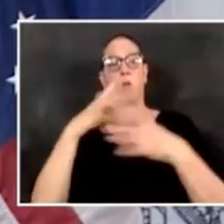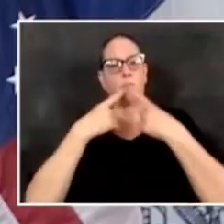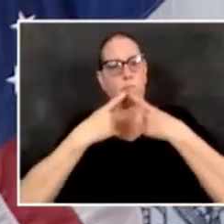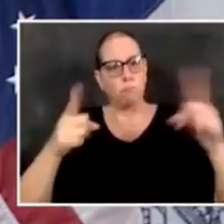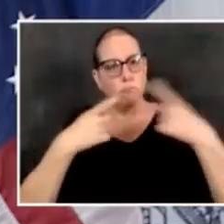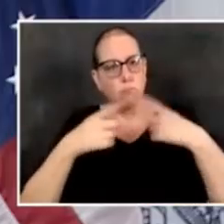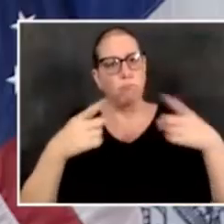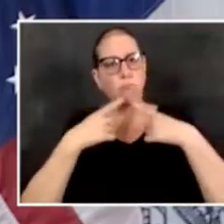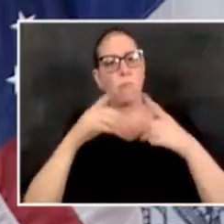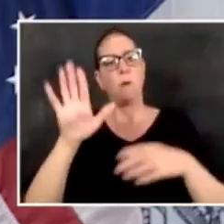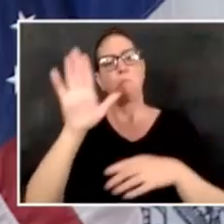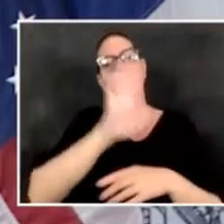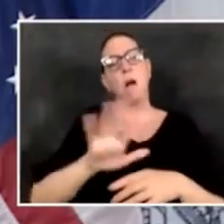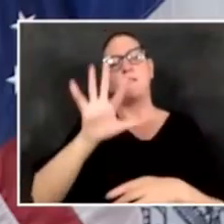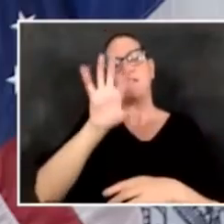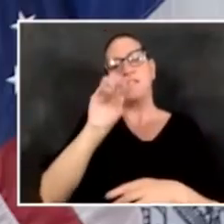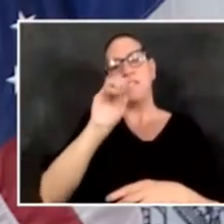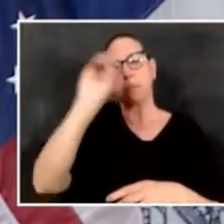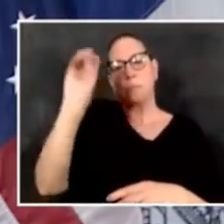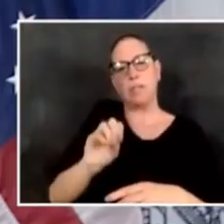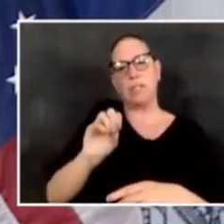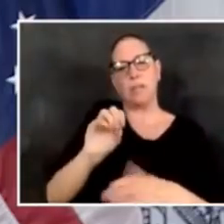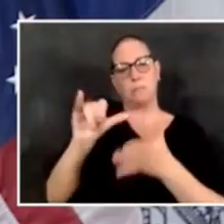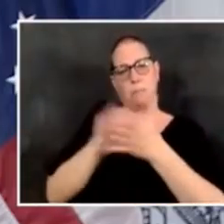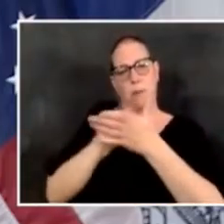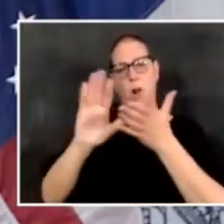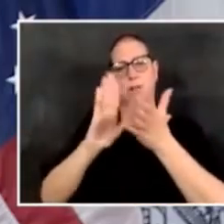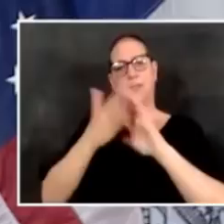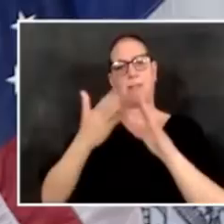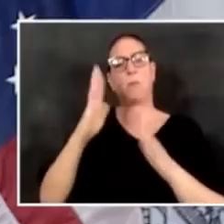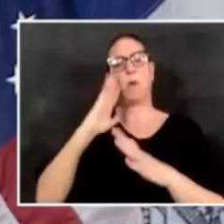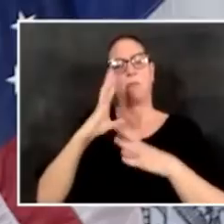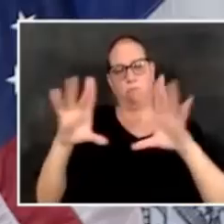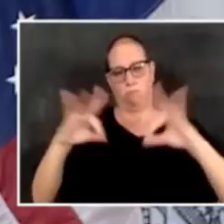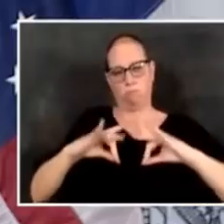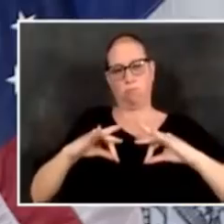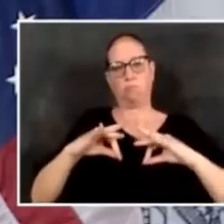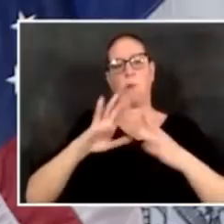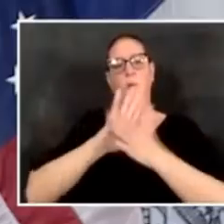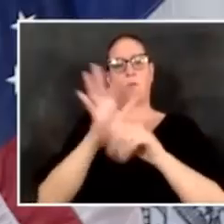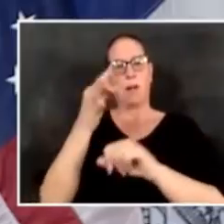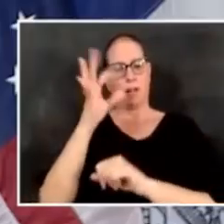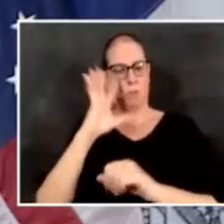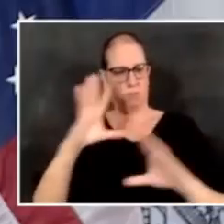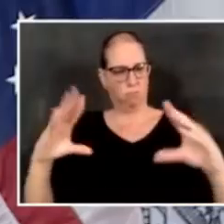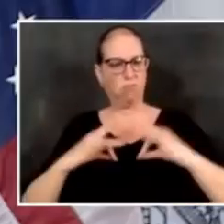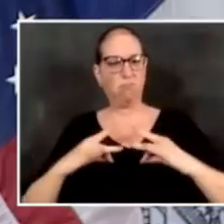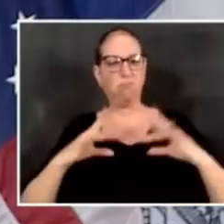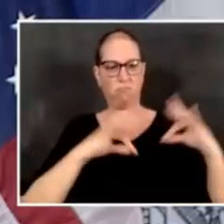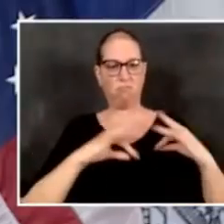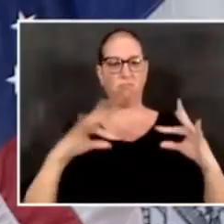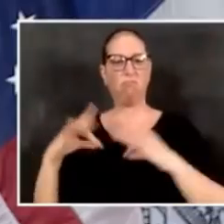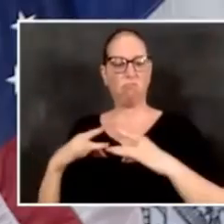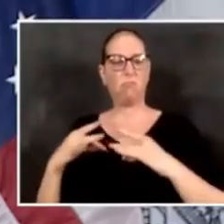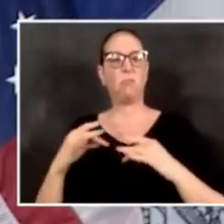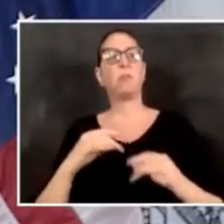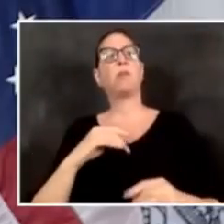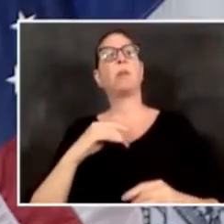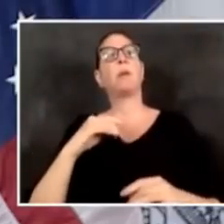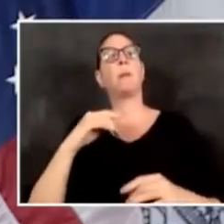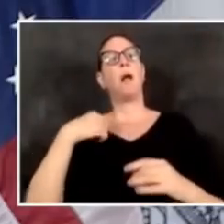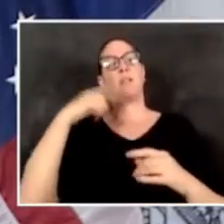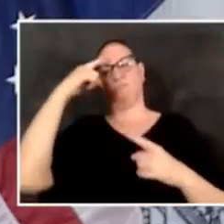given that if you test more and more people, your numbers inevitably go down. With every given day, there's more spread of